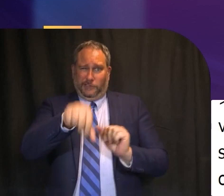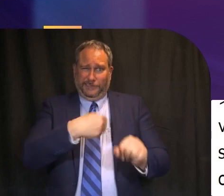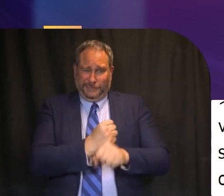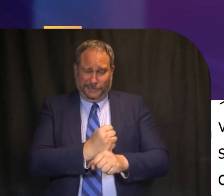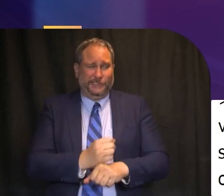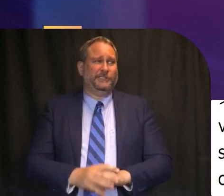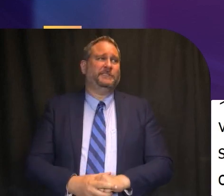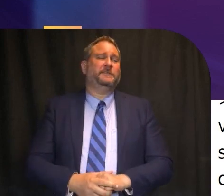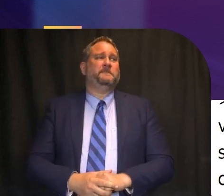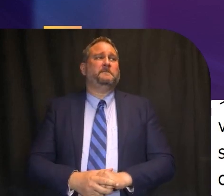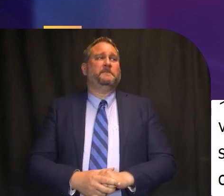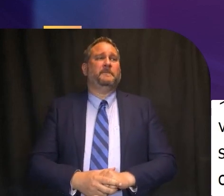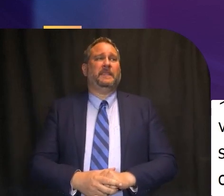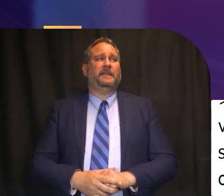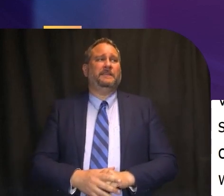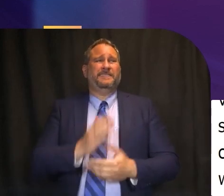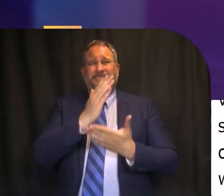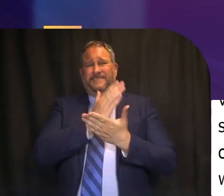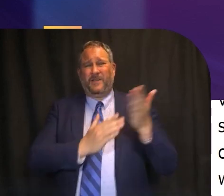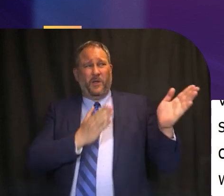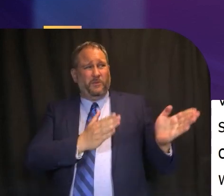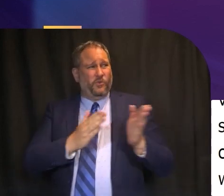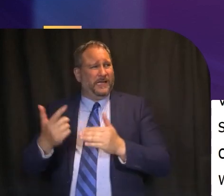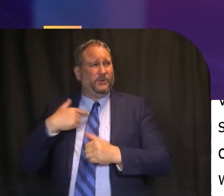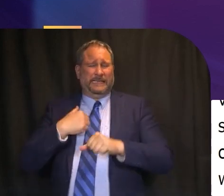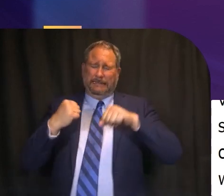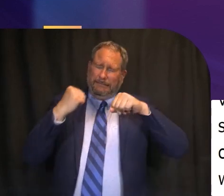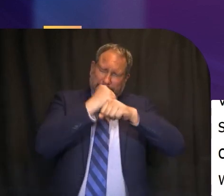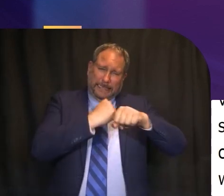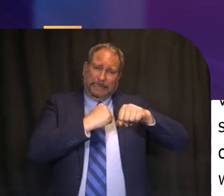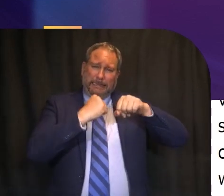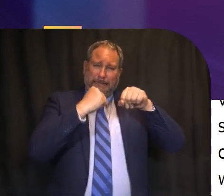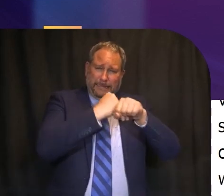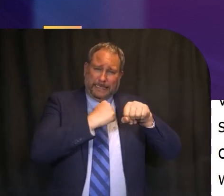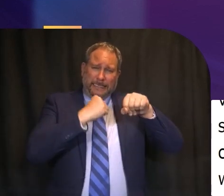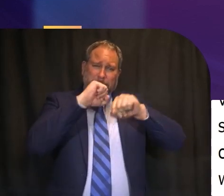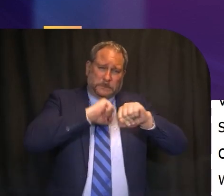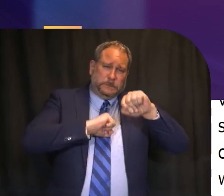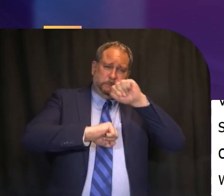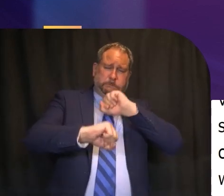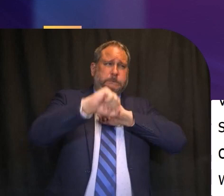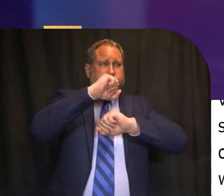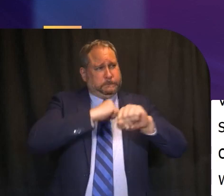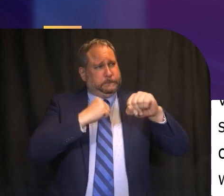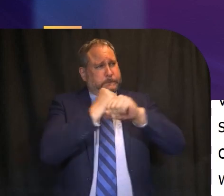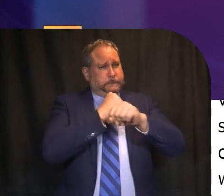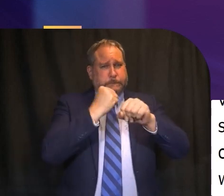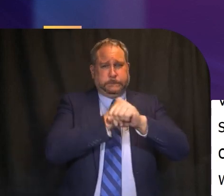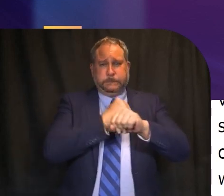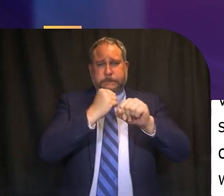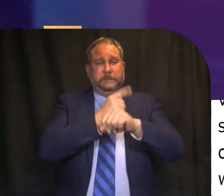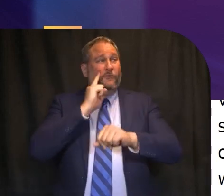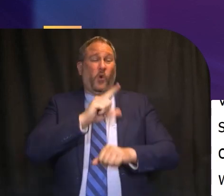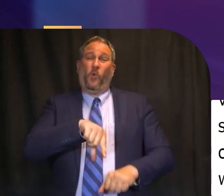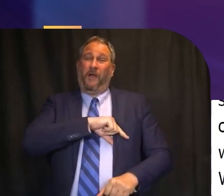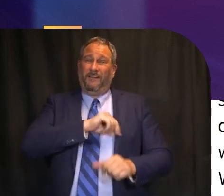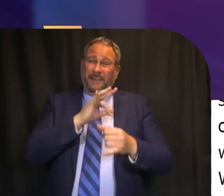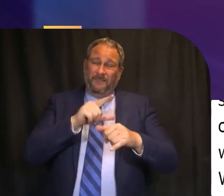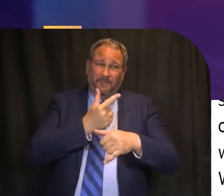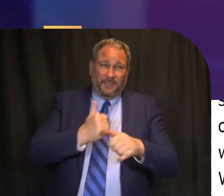for basic respect, quality of life, and independence. We're also defending our youth from